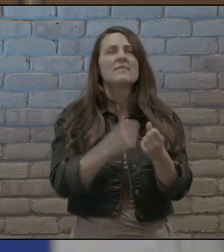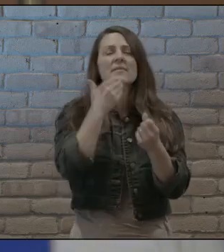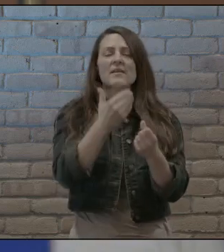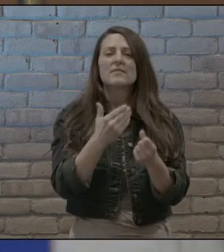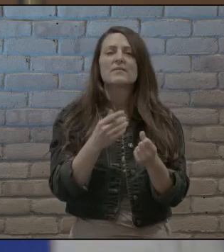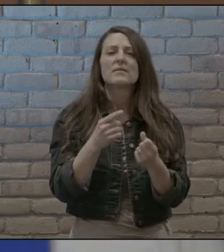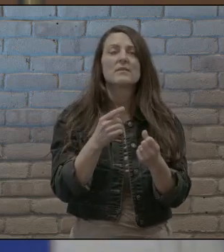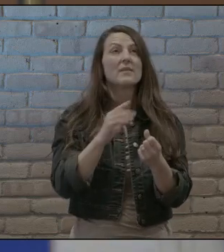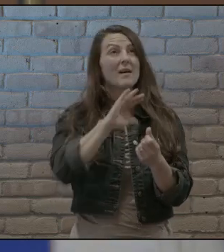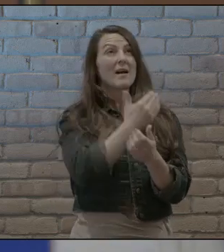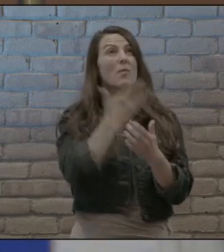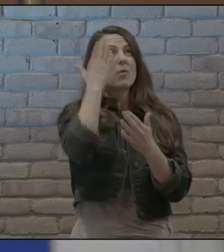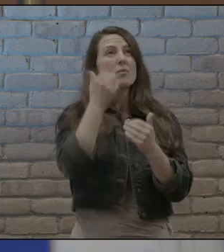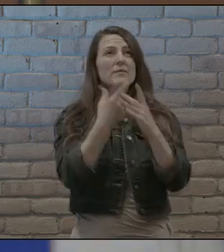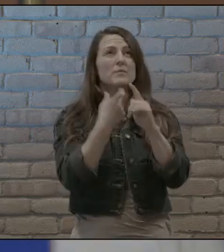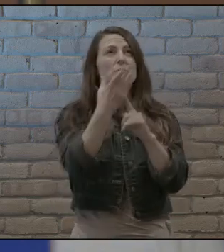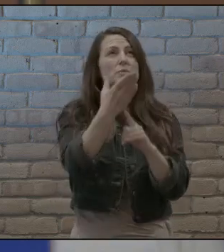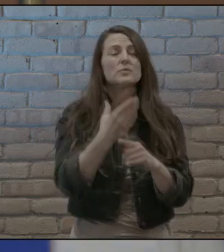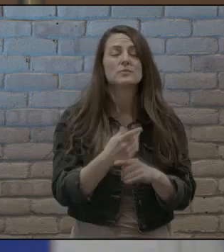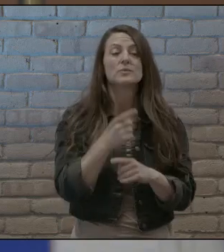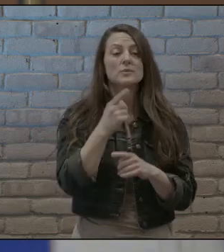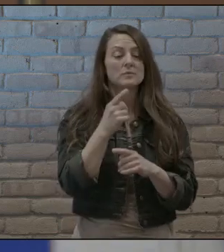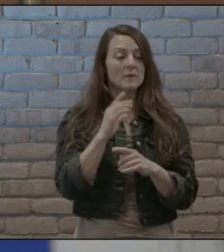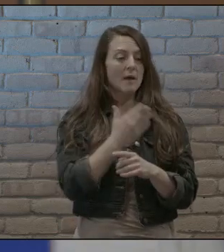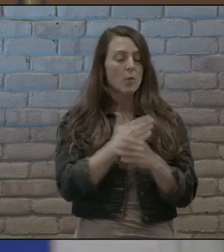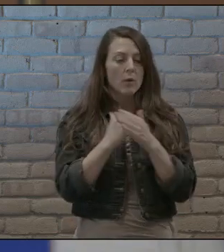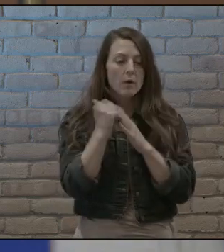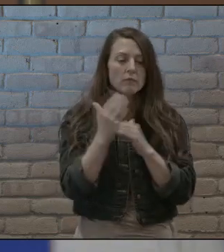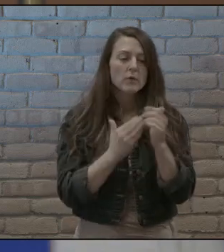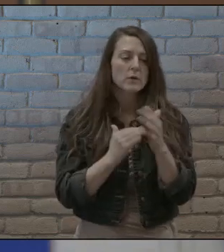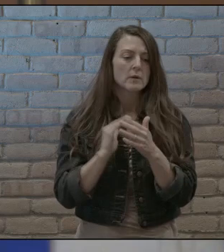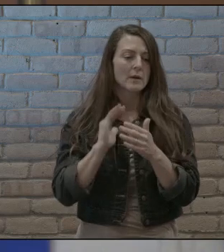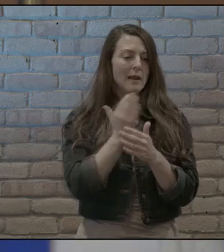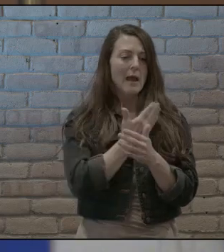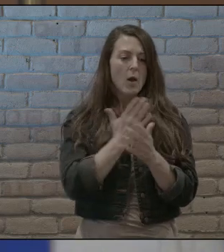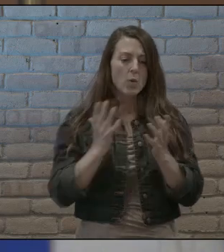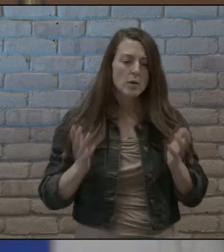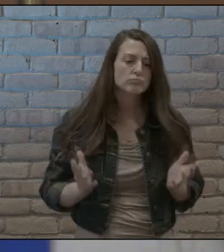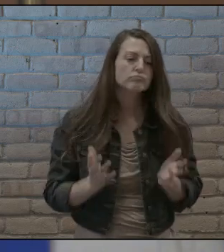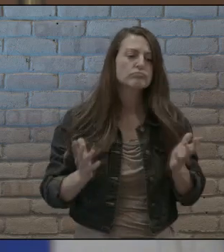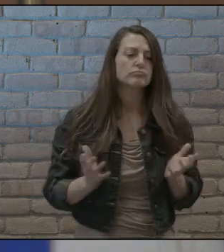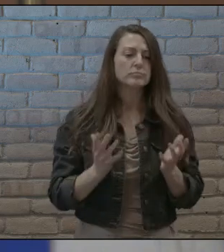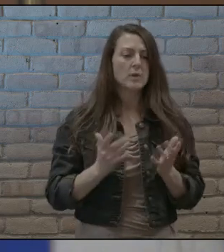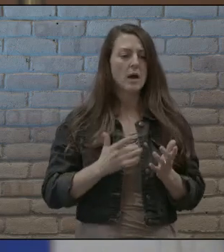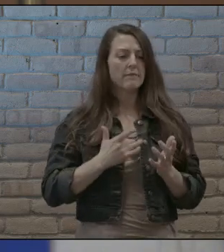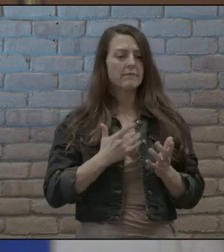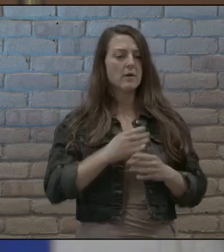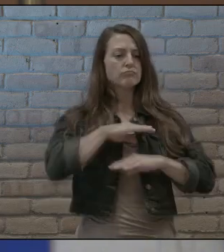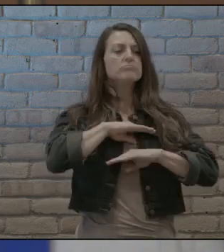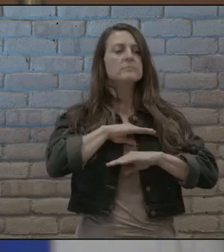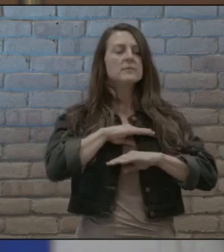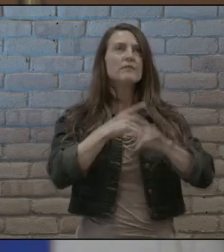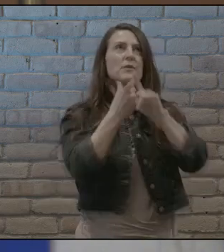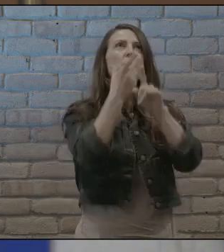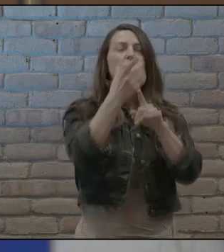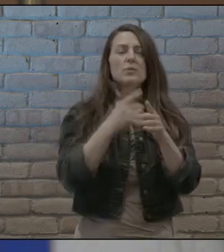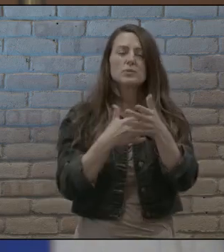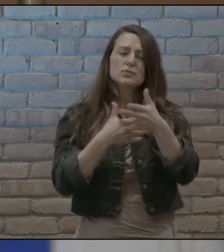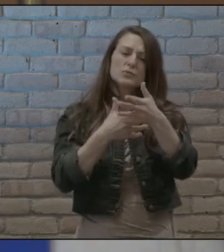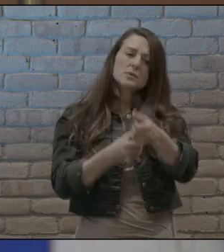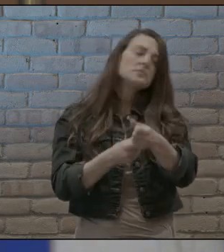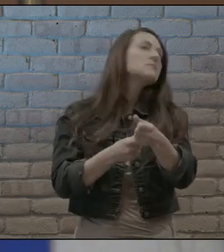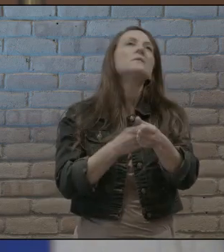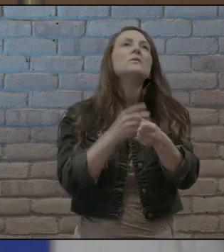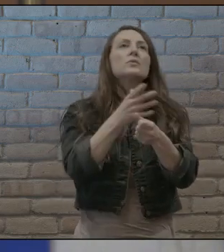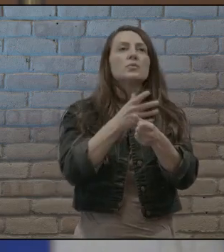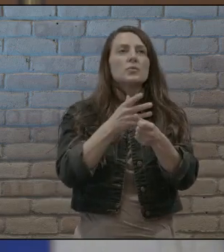You're the source of our comfort and our reassurance. trusting your faithfulness and your promises in your